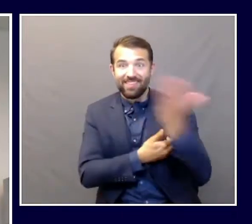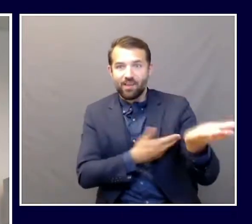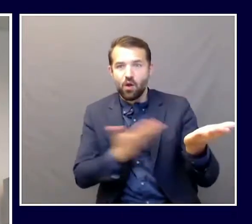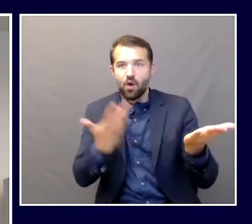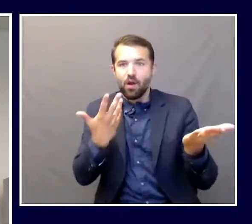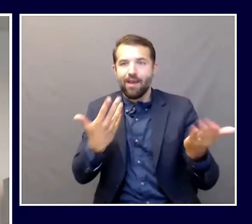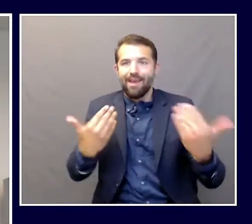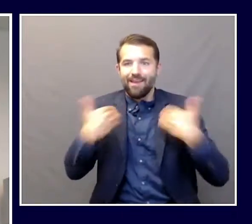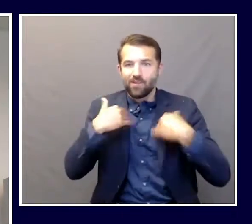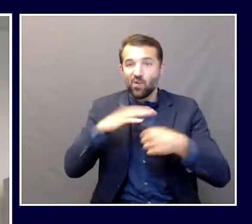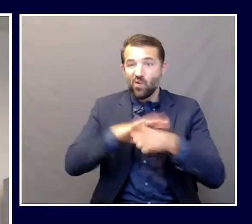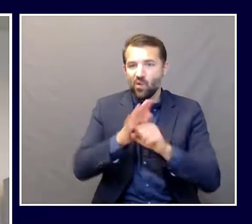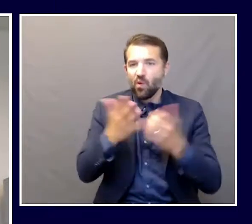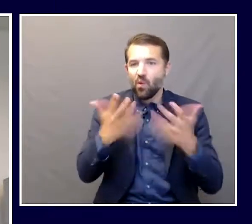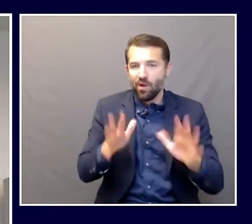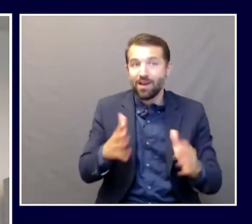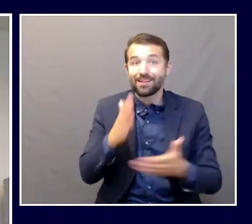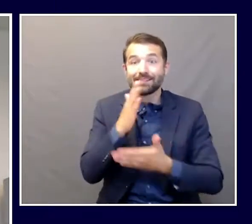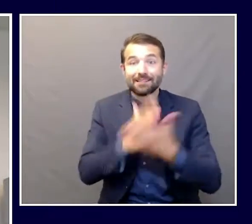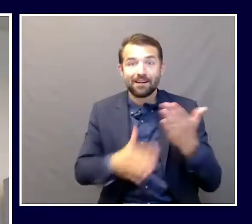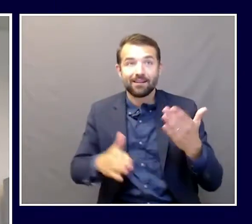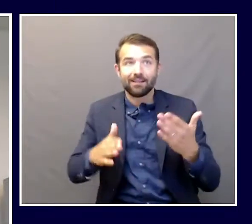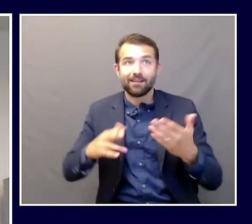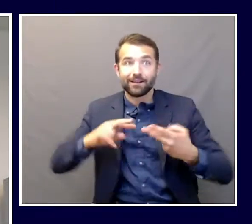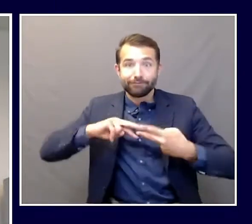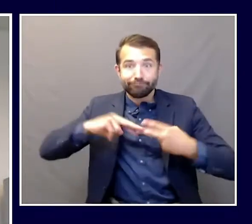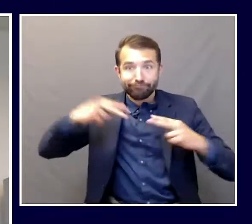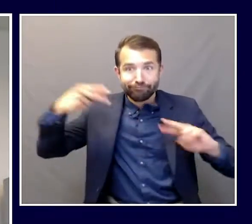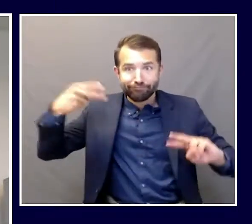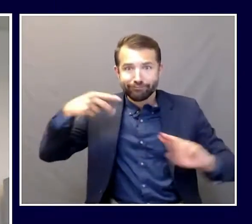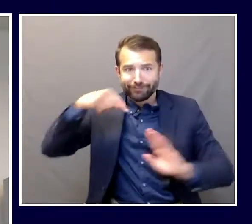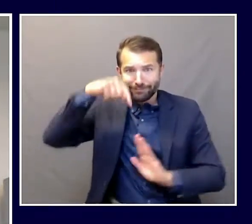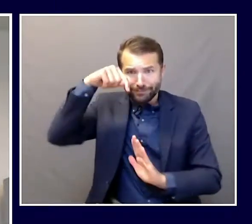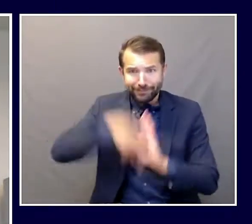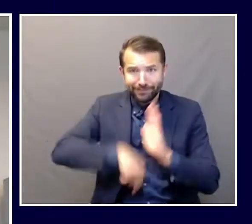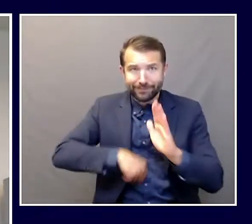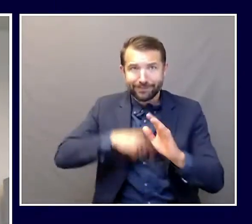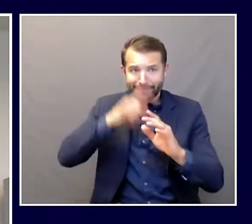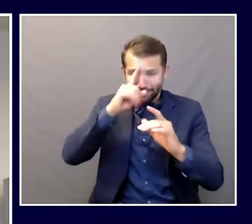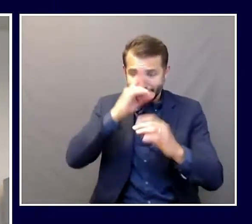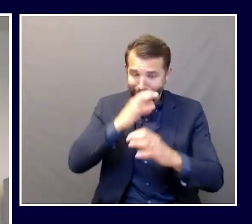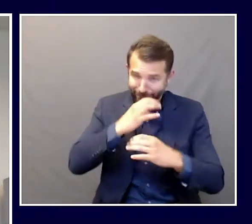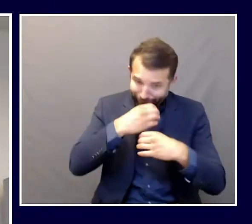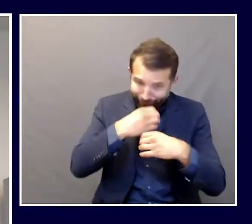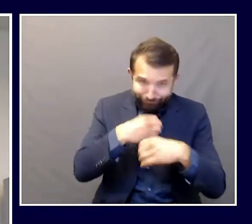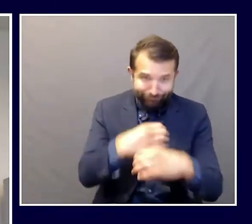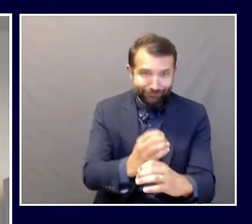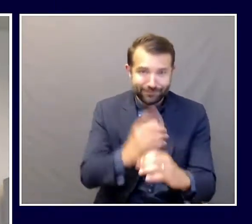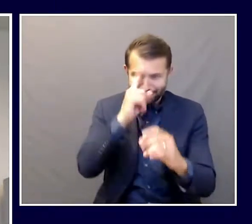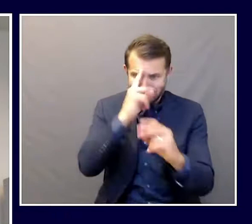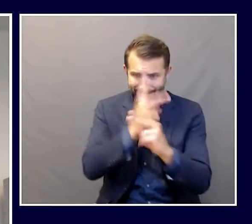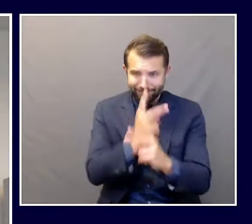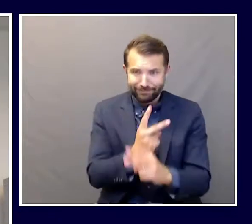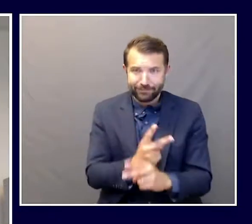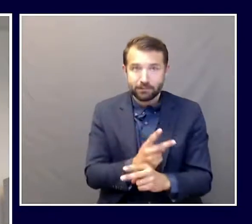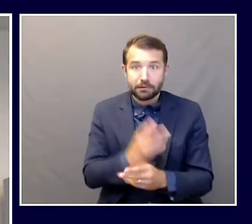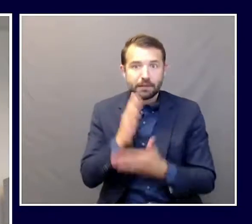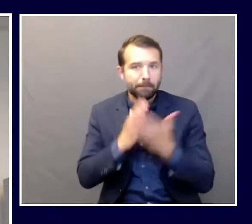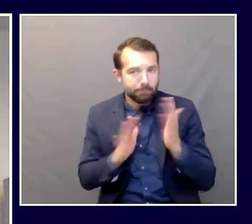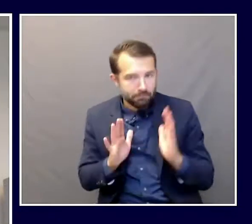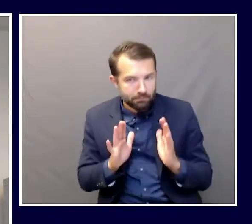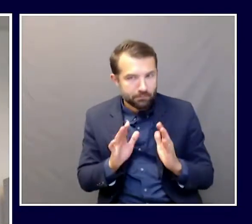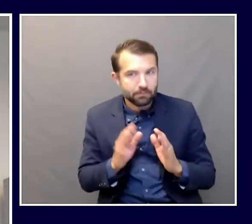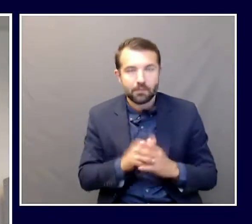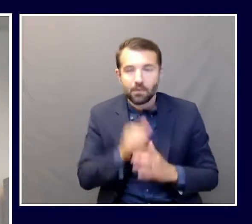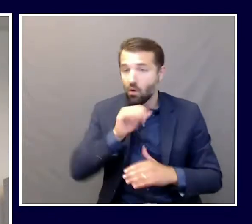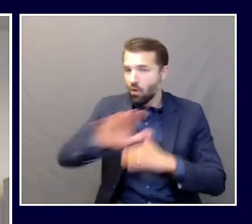why I can't draw that line straight. Of the ones that we have sampled and genetically identified, we have seen variants